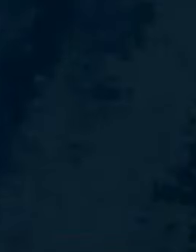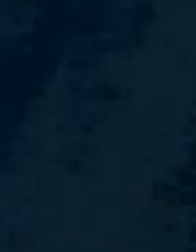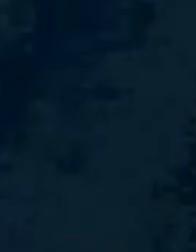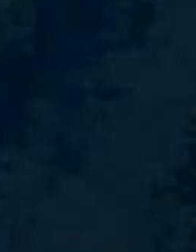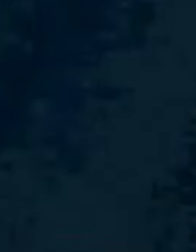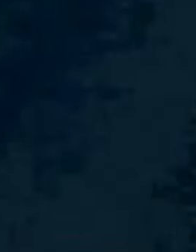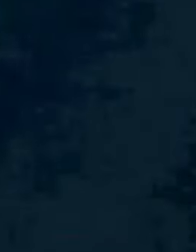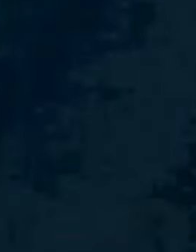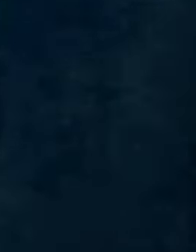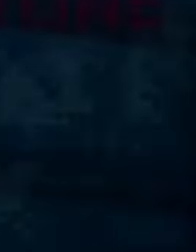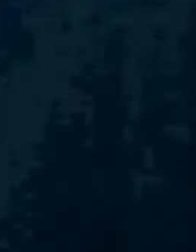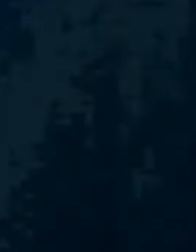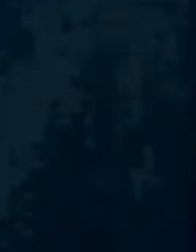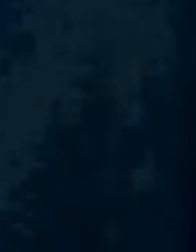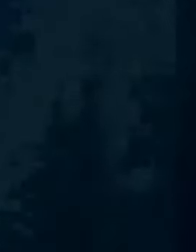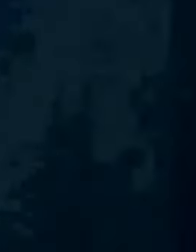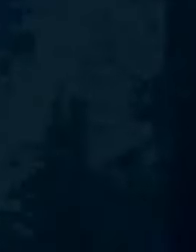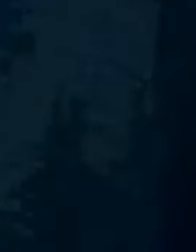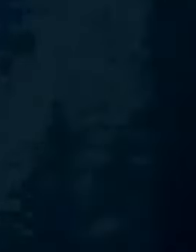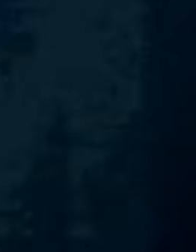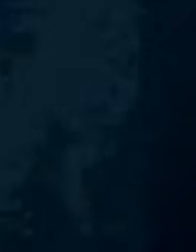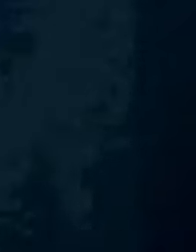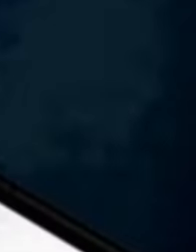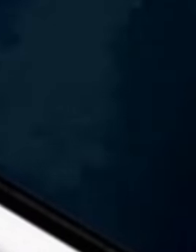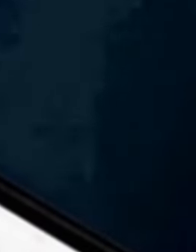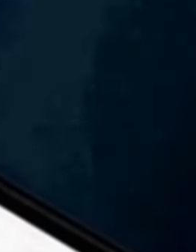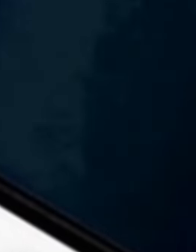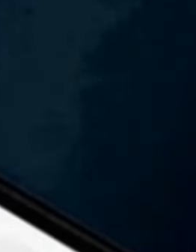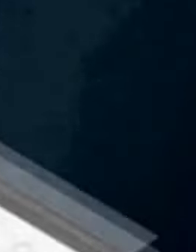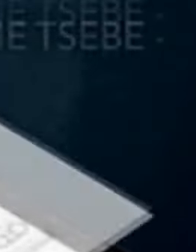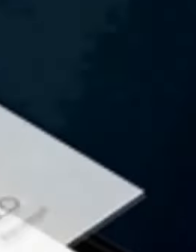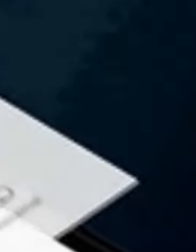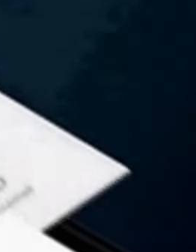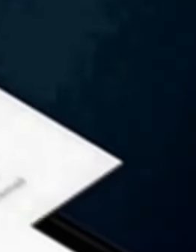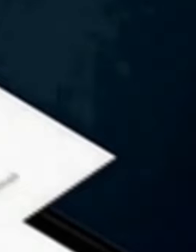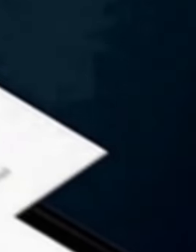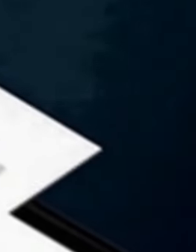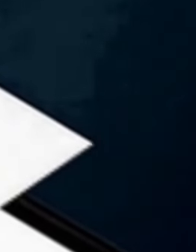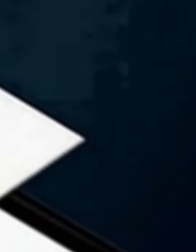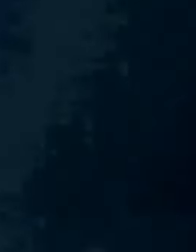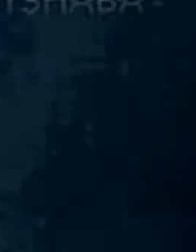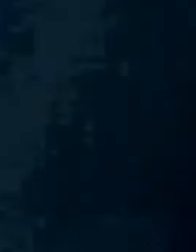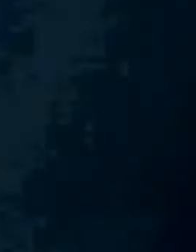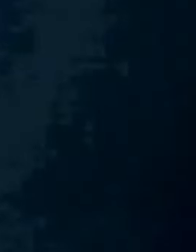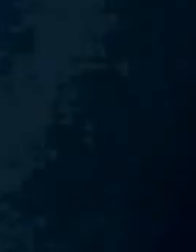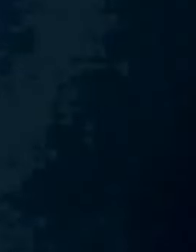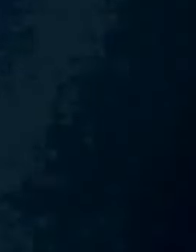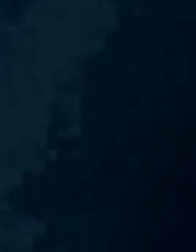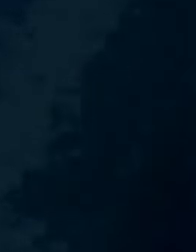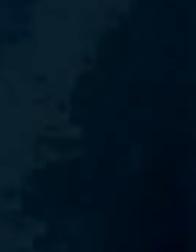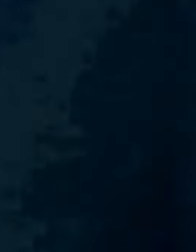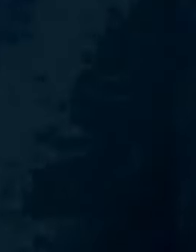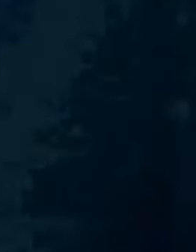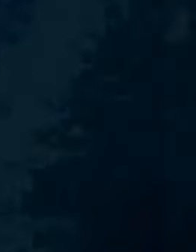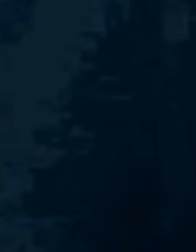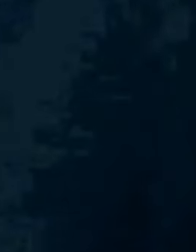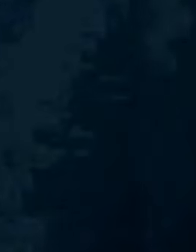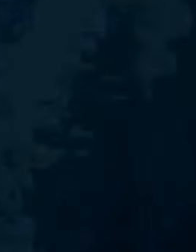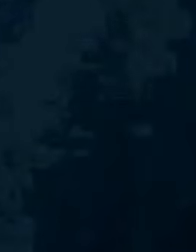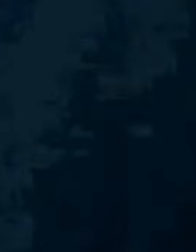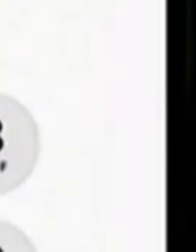SABC News, ge e le gore le na le ditaba tseo le naganang gore di kgatlhegelong ya setšhaba le nyaka go roloma tsebe goba le na le dintlha tseo